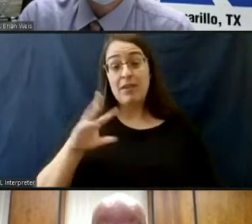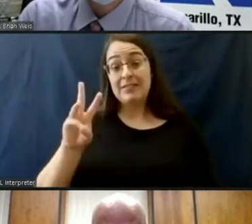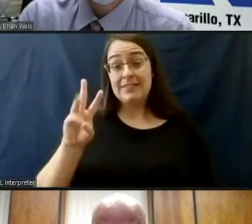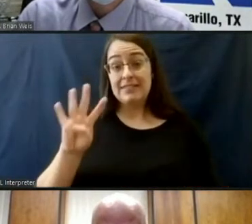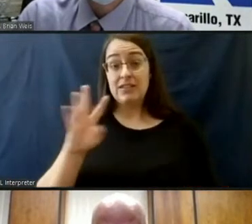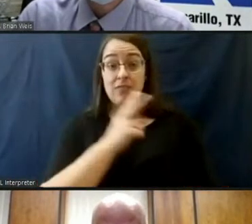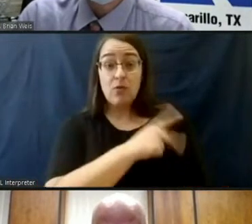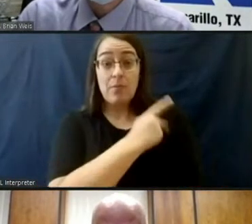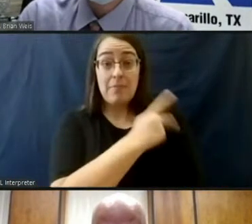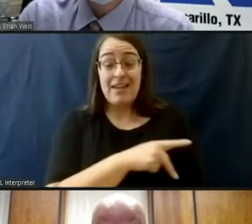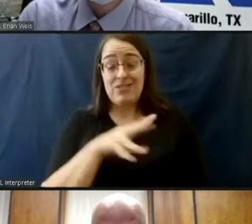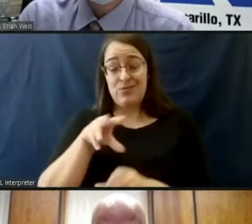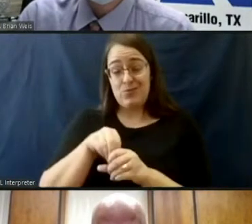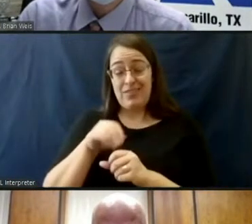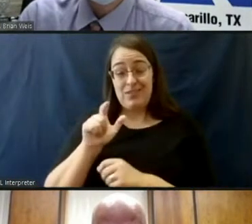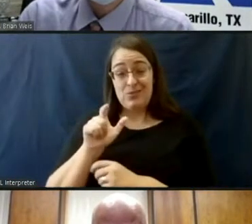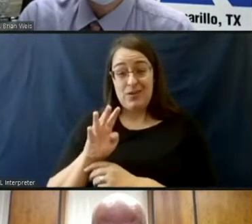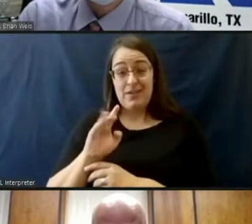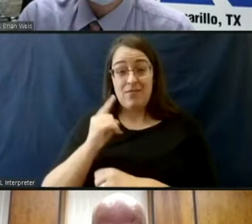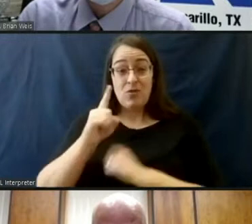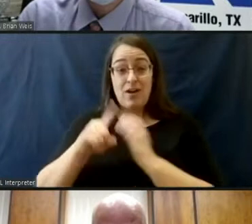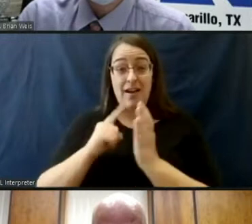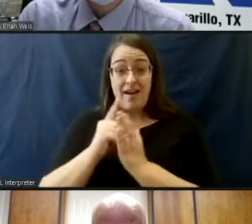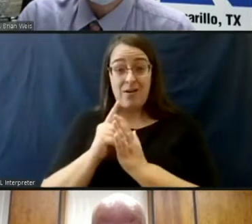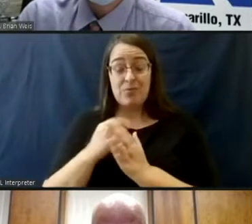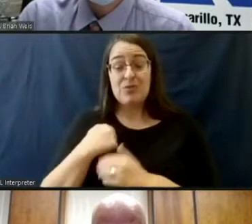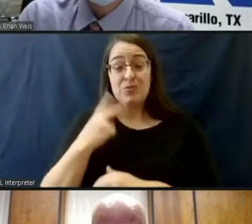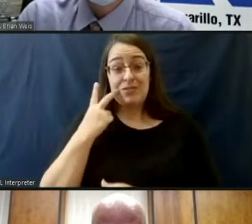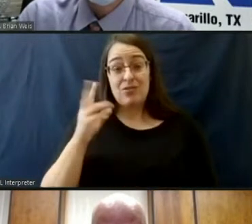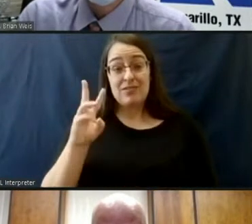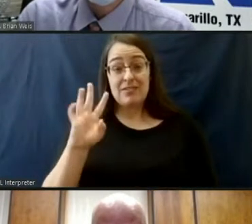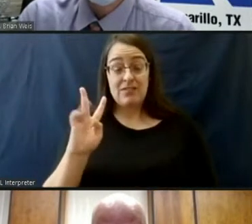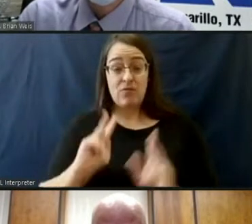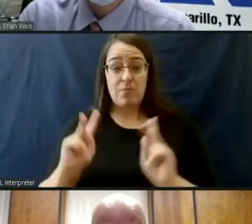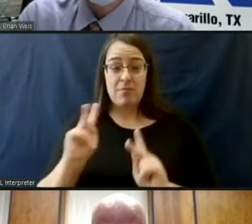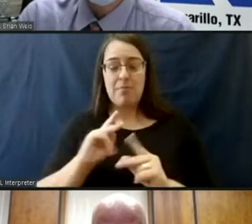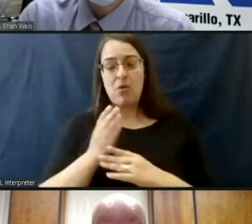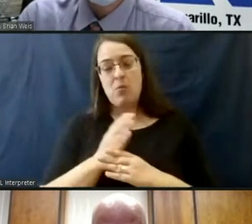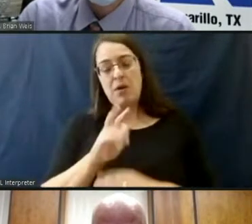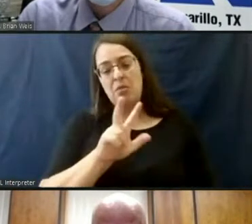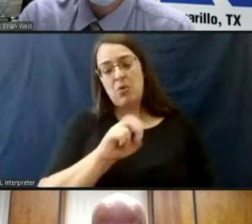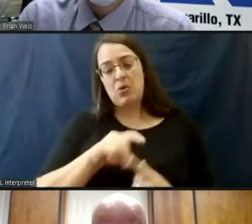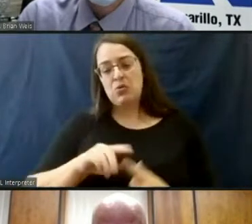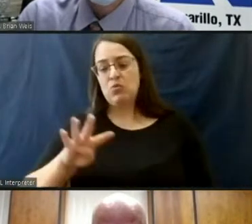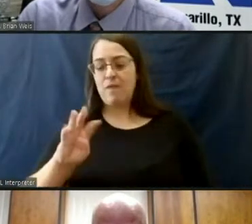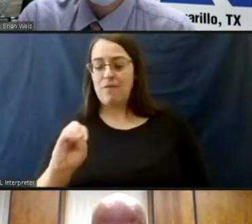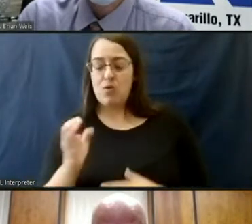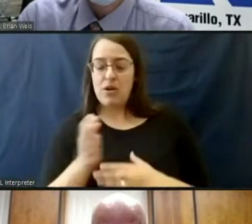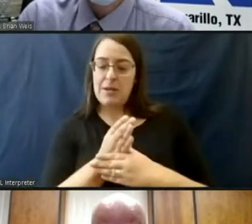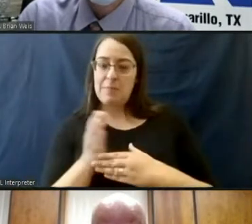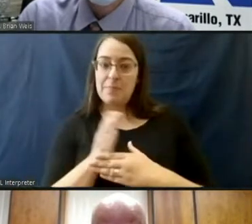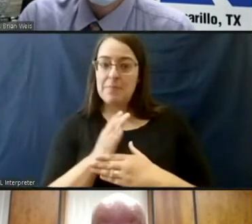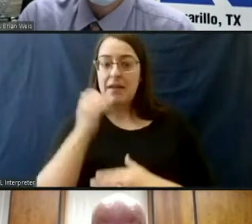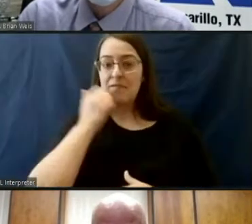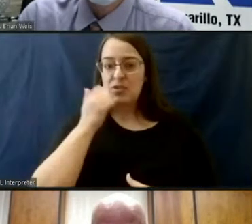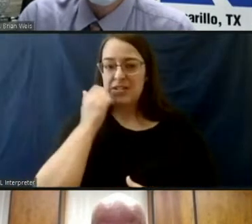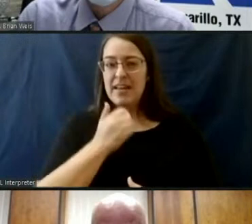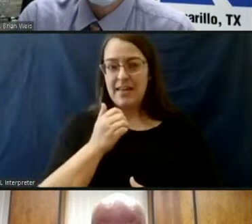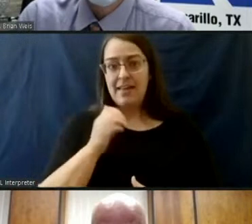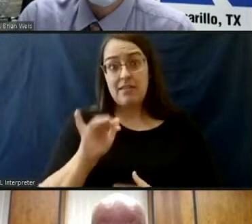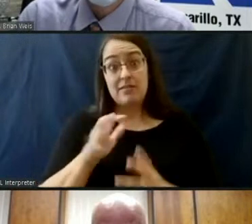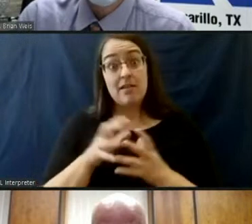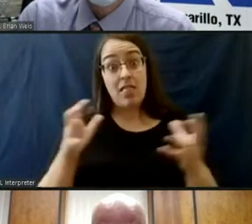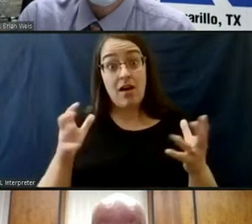24 hours come through that unit. We were running in the 30 to 40 patients per day, which is high enough.